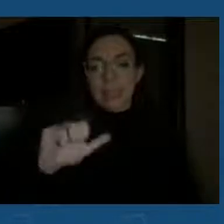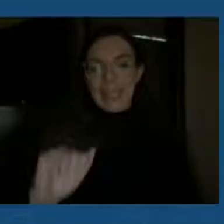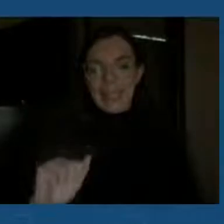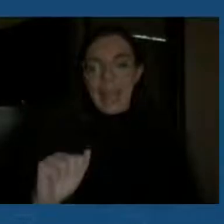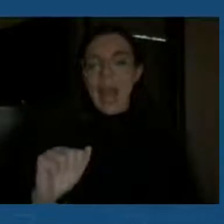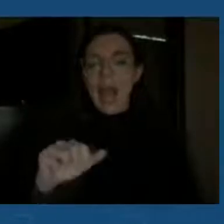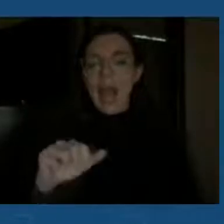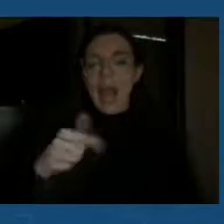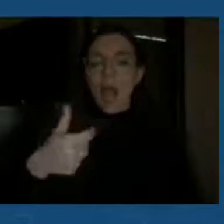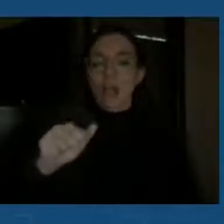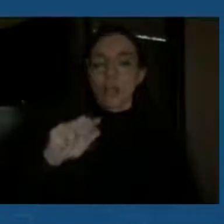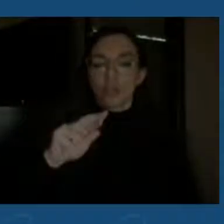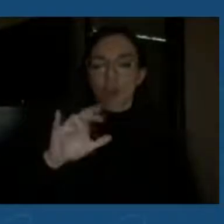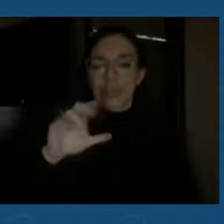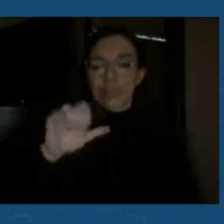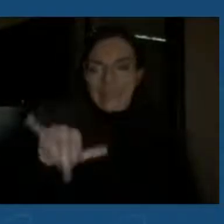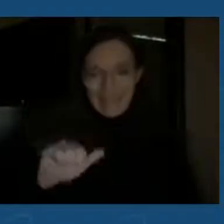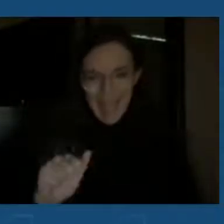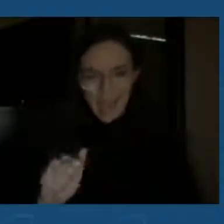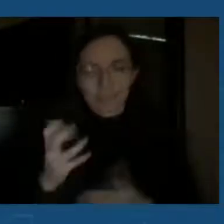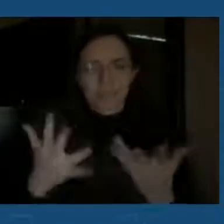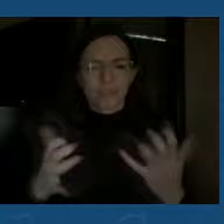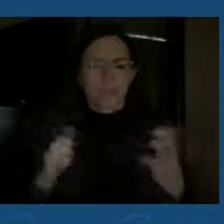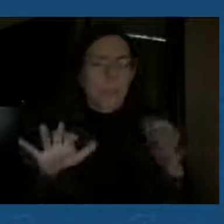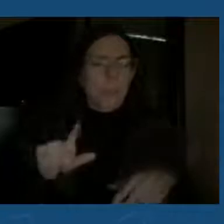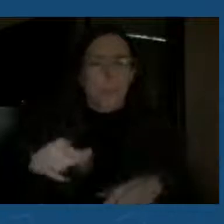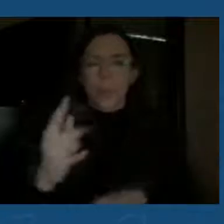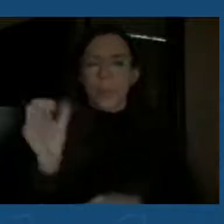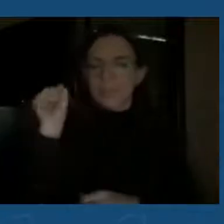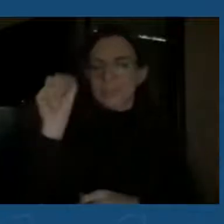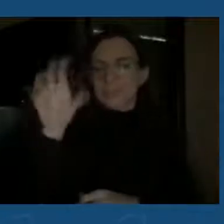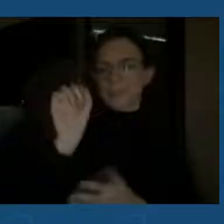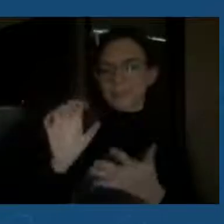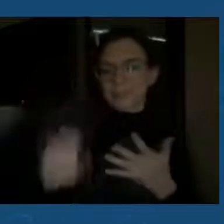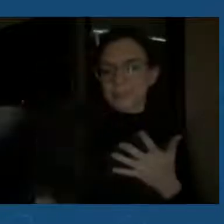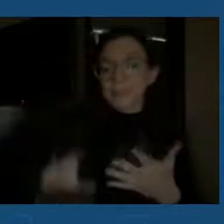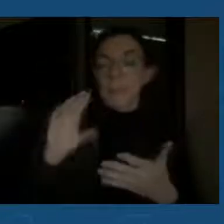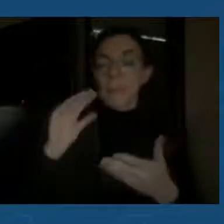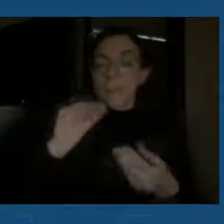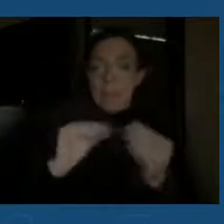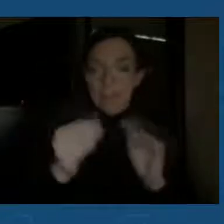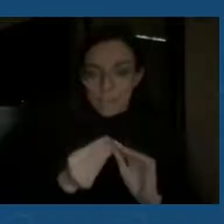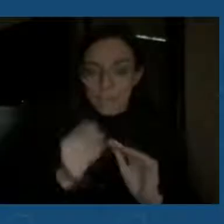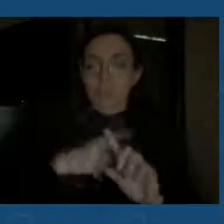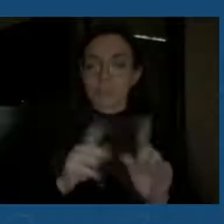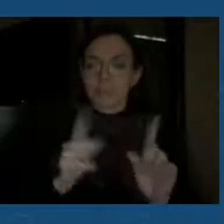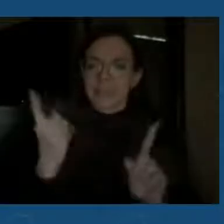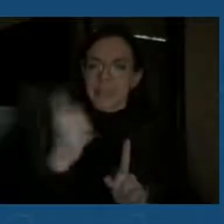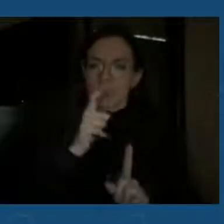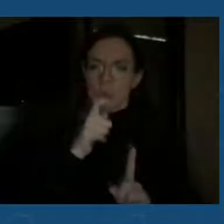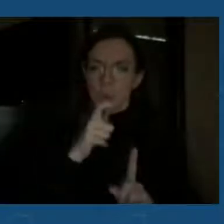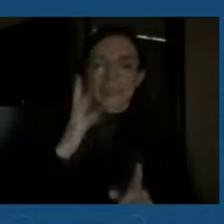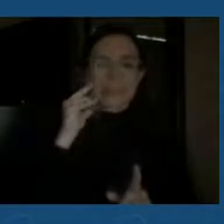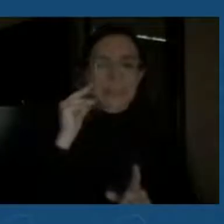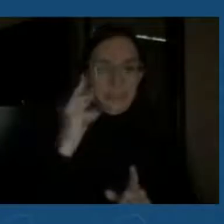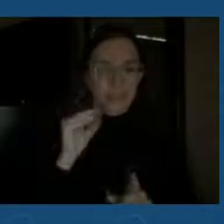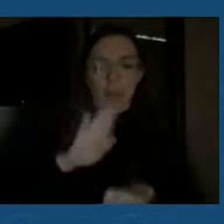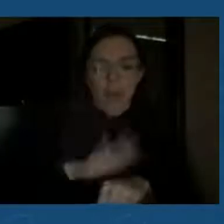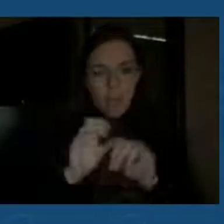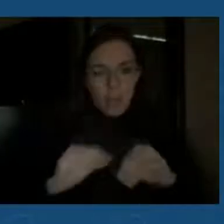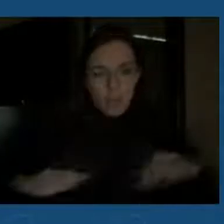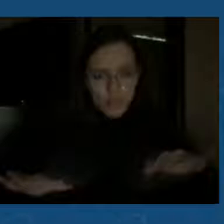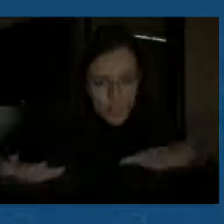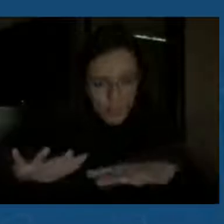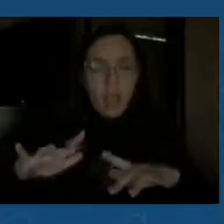me talk about numbers and trends and what's going on, but also someone who's been on the ground from the very beginning. And I had a chance to talk to